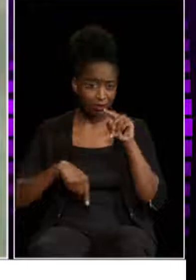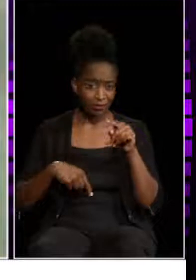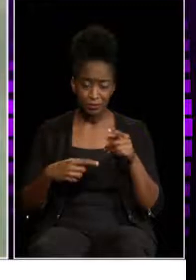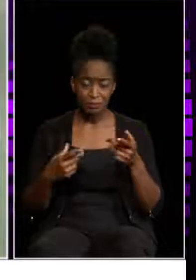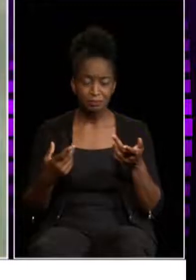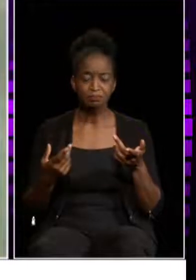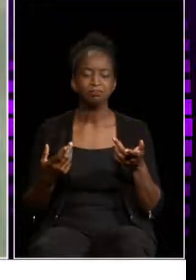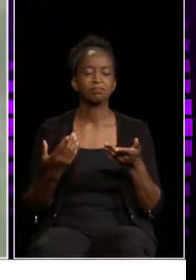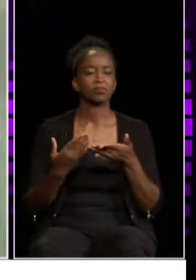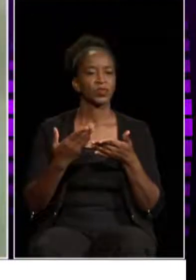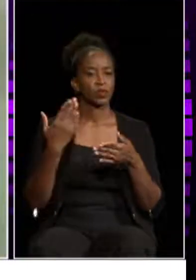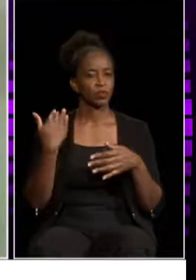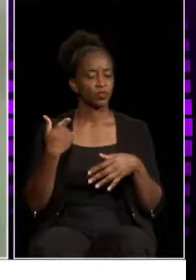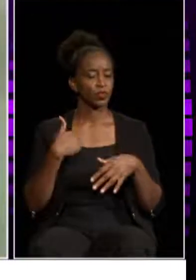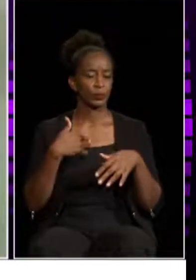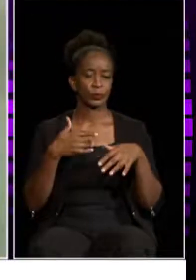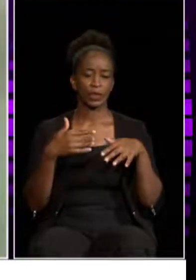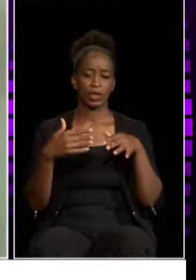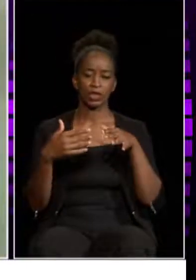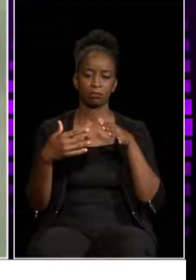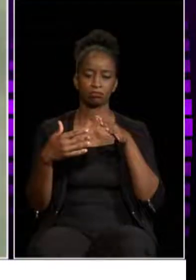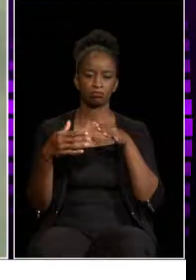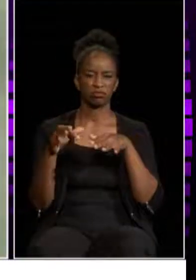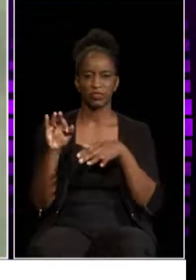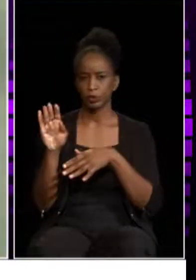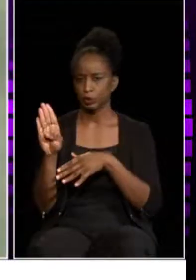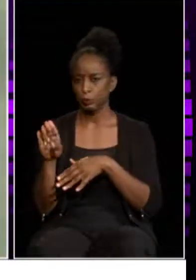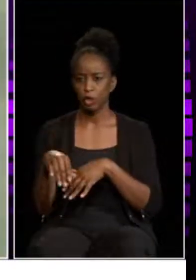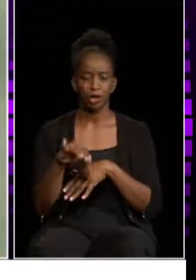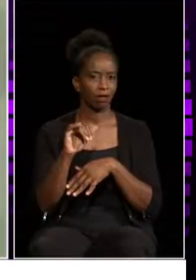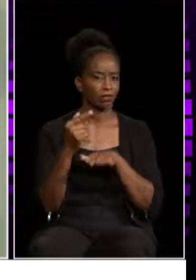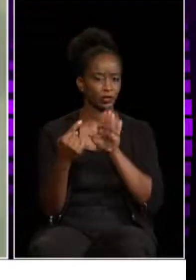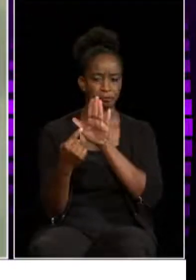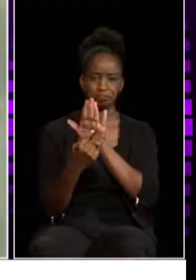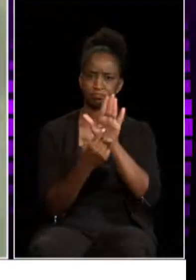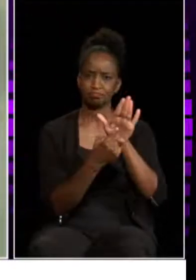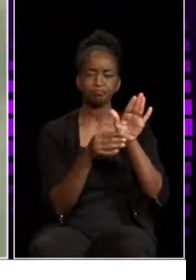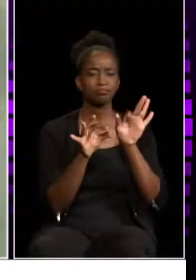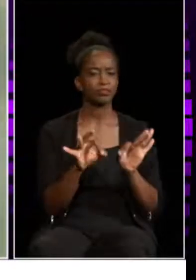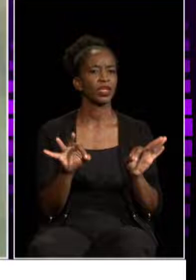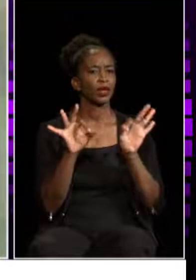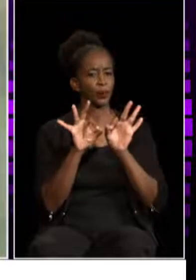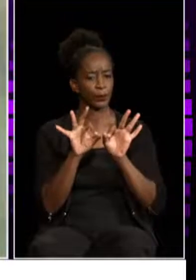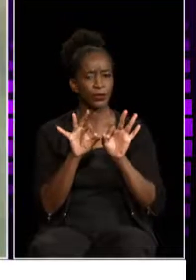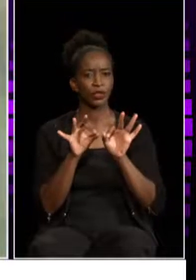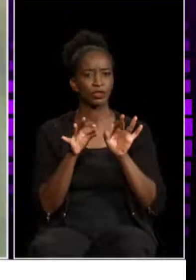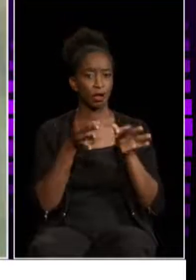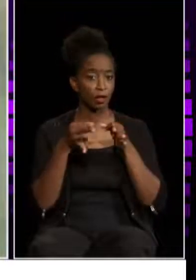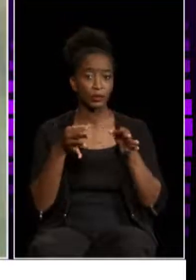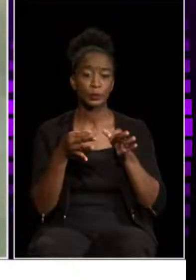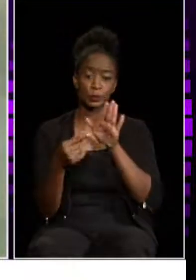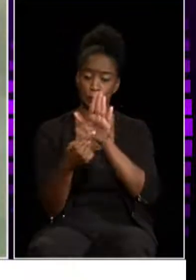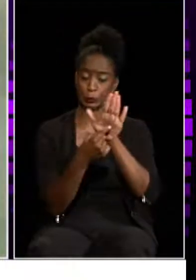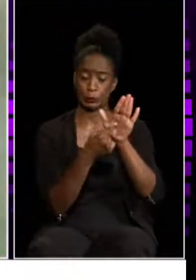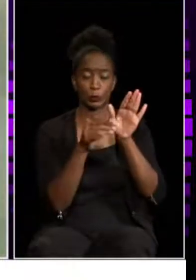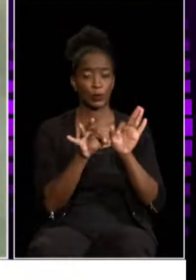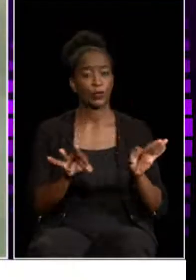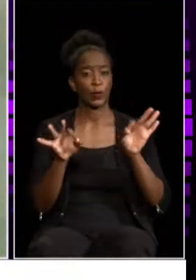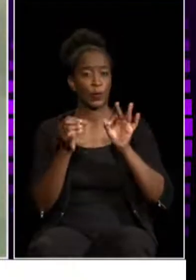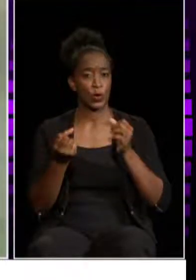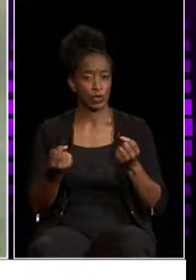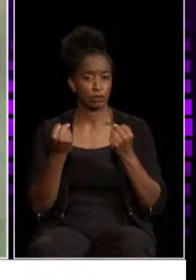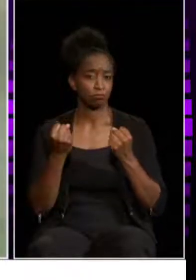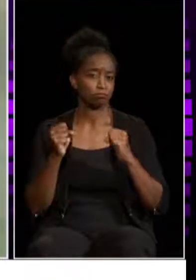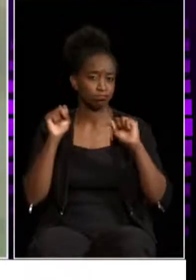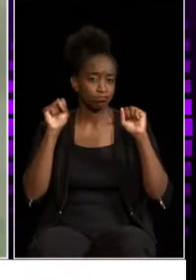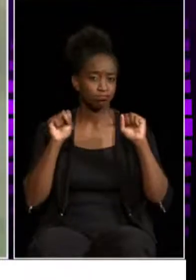movement and exercise. I also want to put a plug here really quick. Earlier you asked about neurotypical